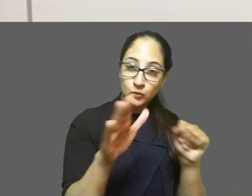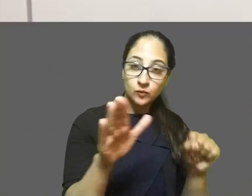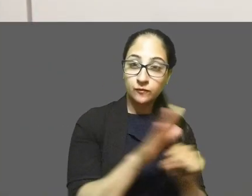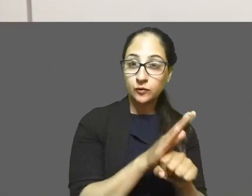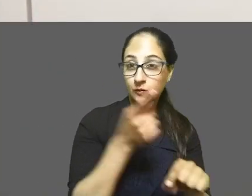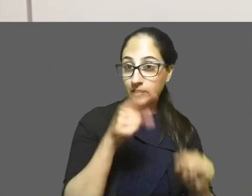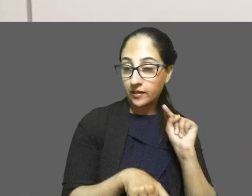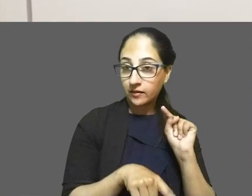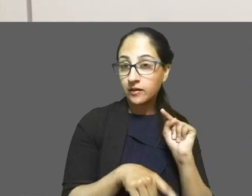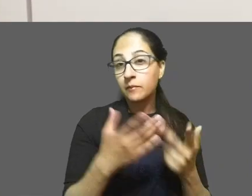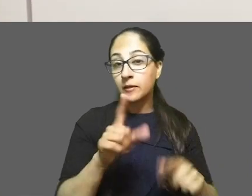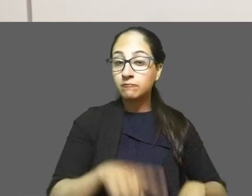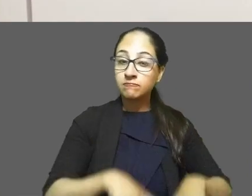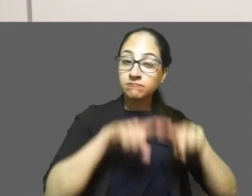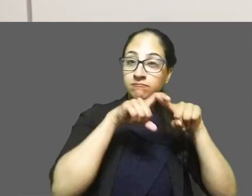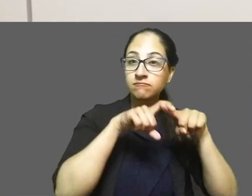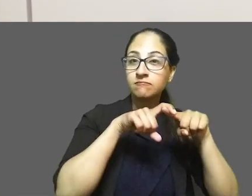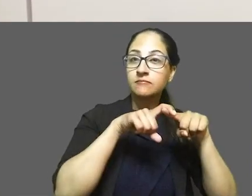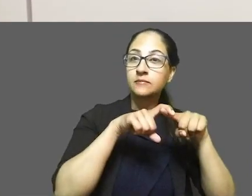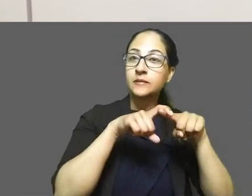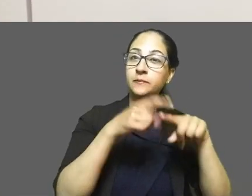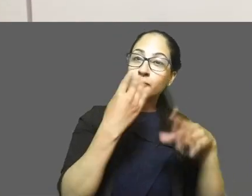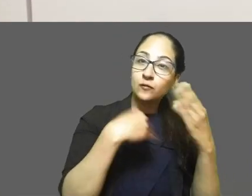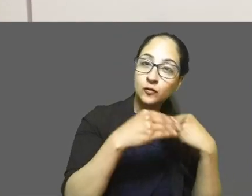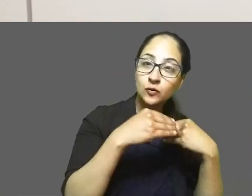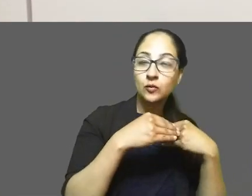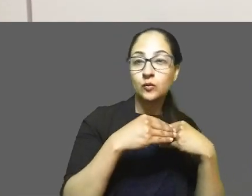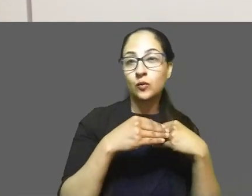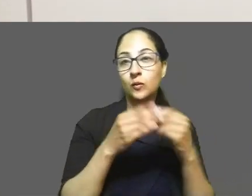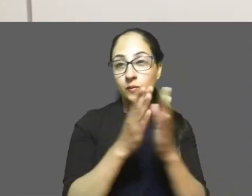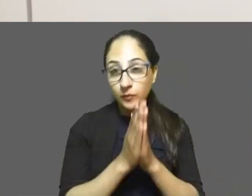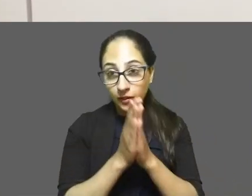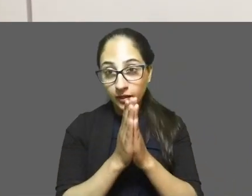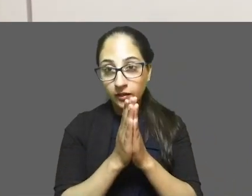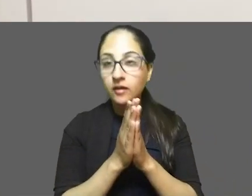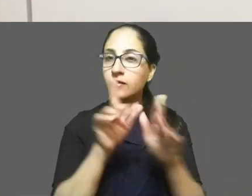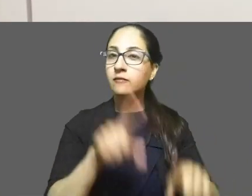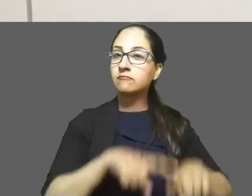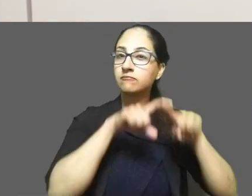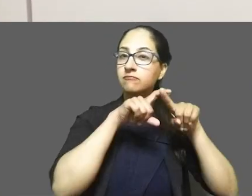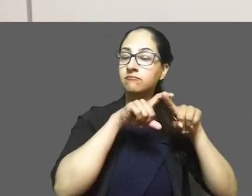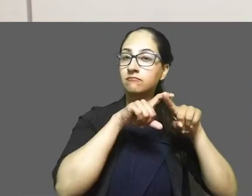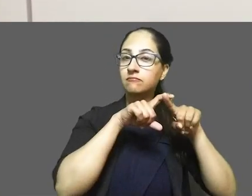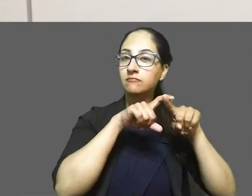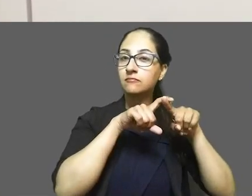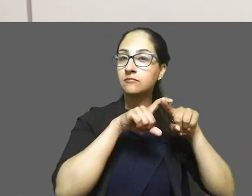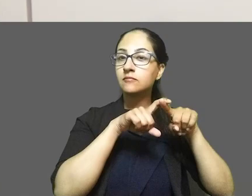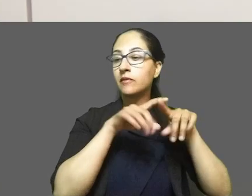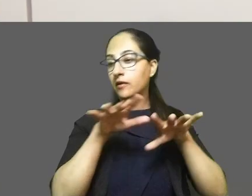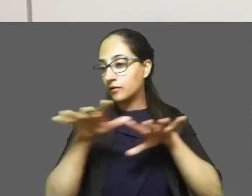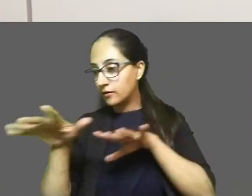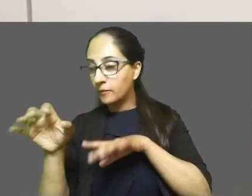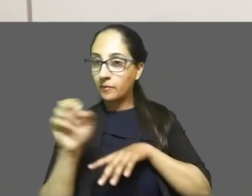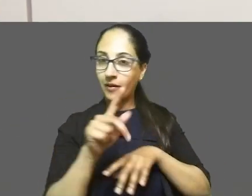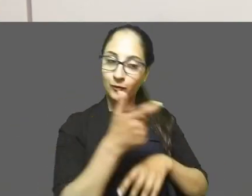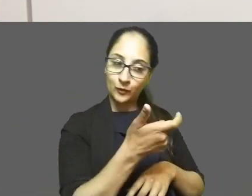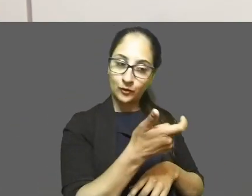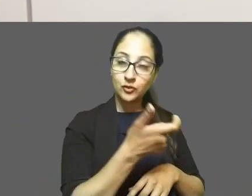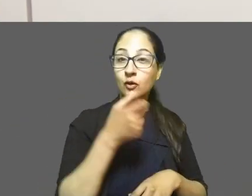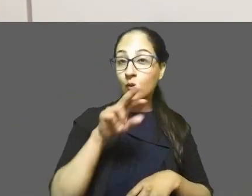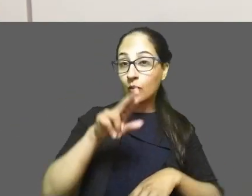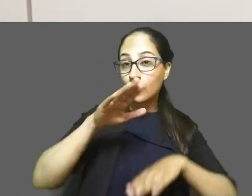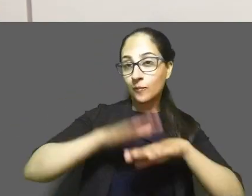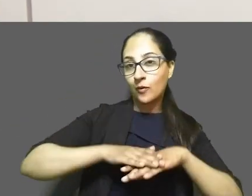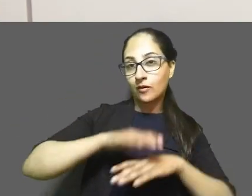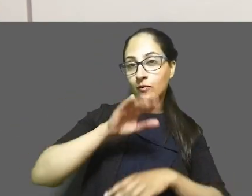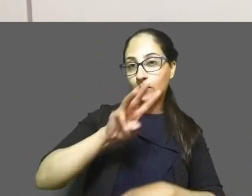it in one sitting, if you need to take a break because it's prayer time in your region or it's dinner time, you can always pause the program and continue